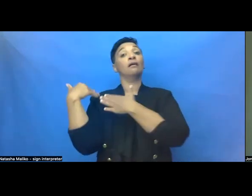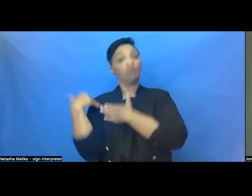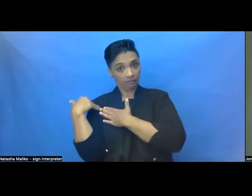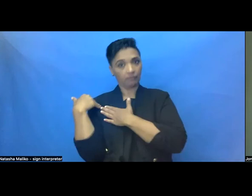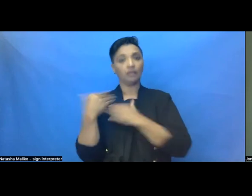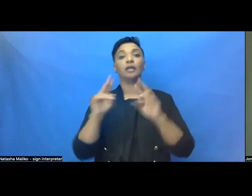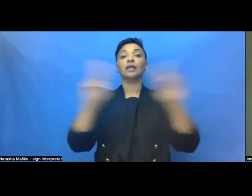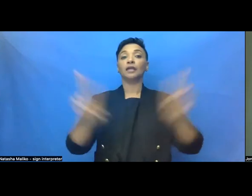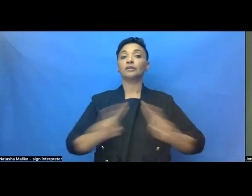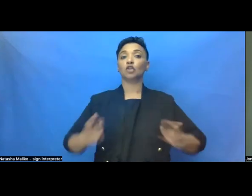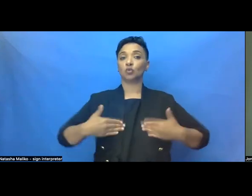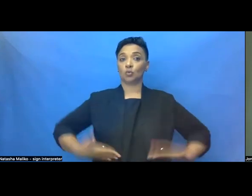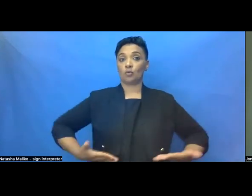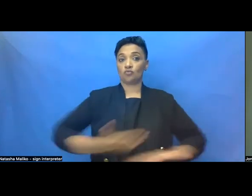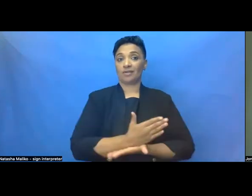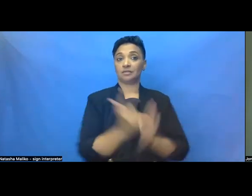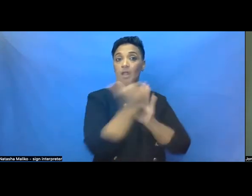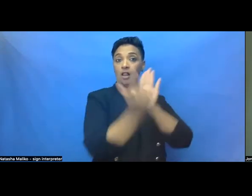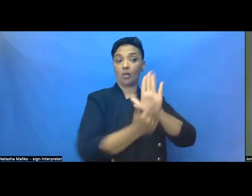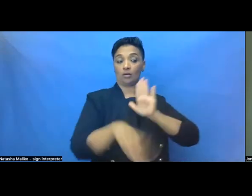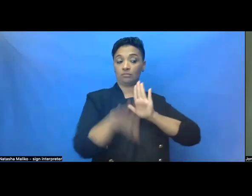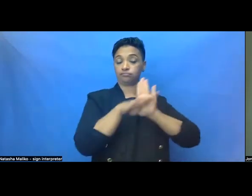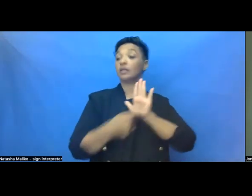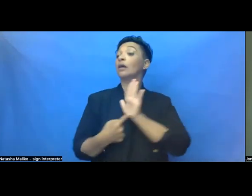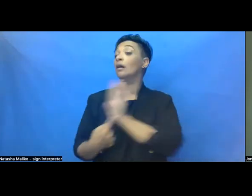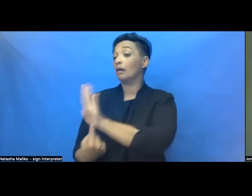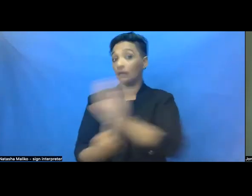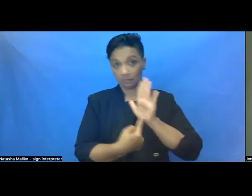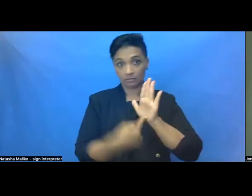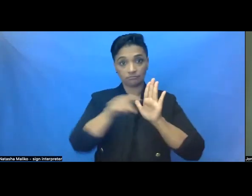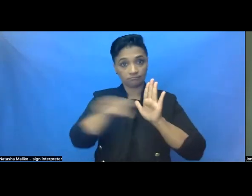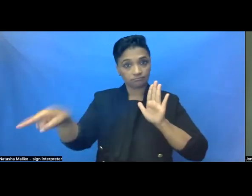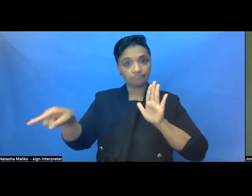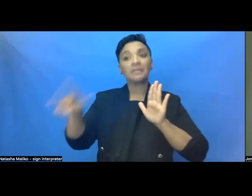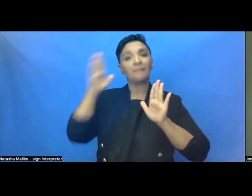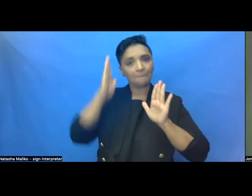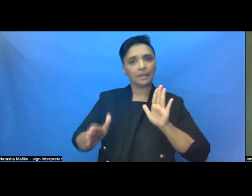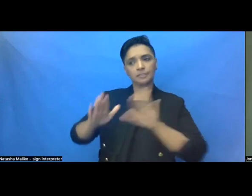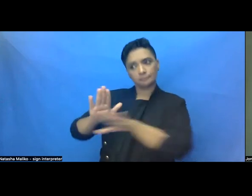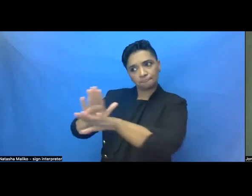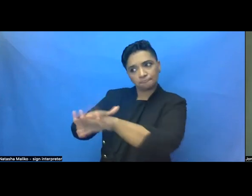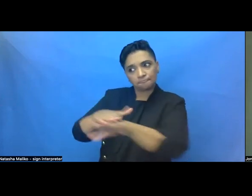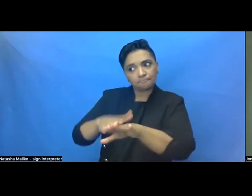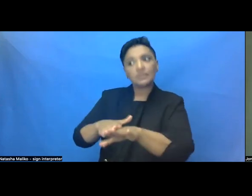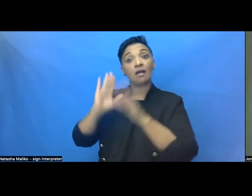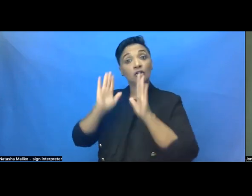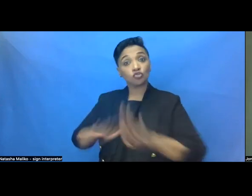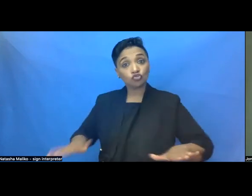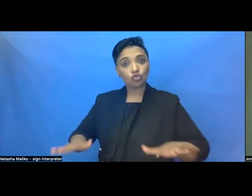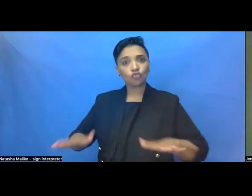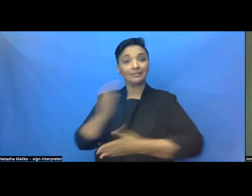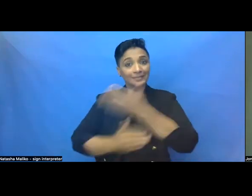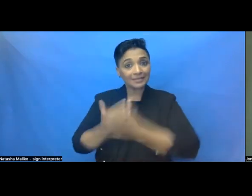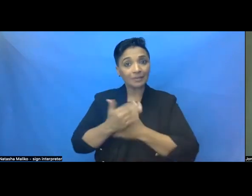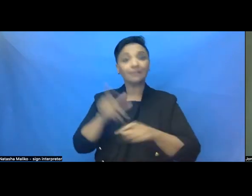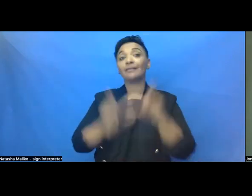international human rights law, to take all necessary measures to ensure protection and safety of people with